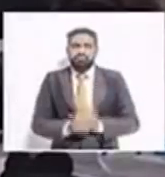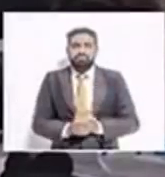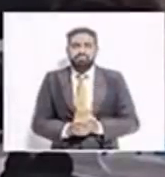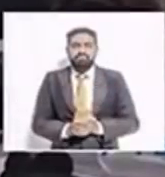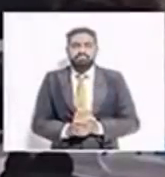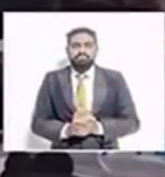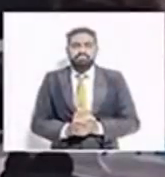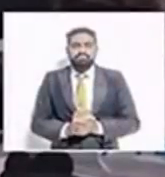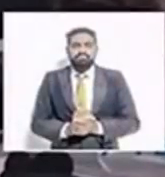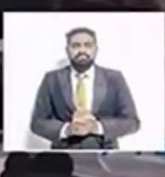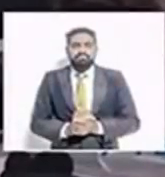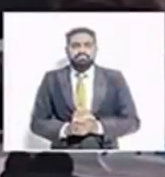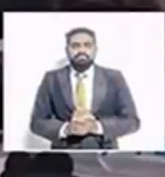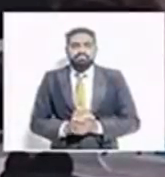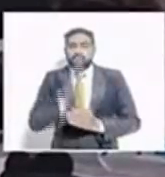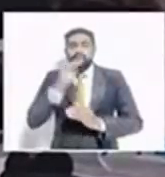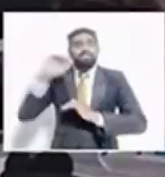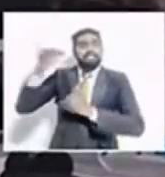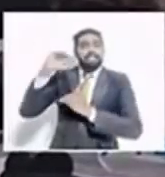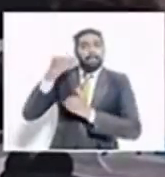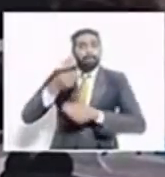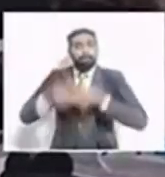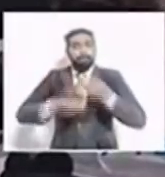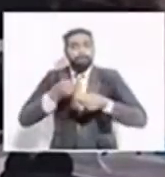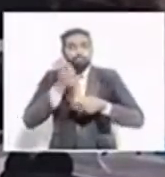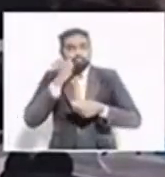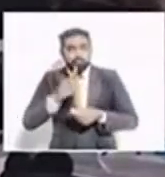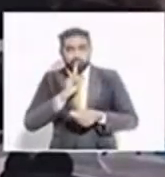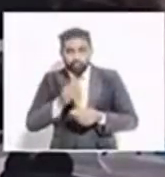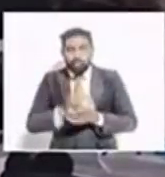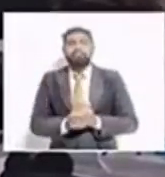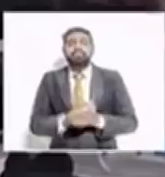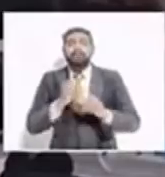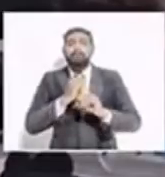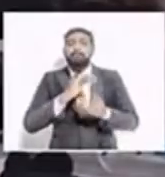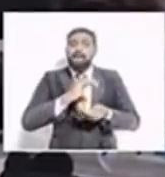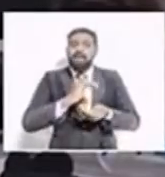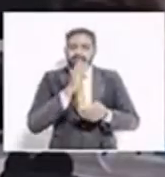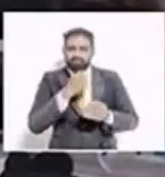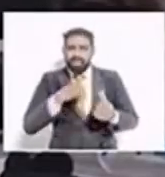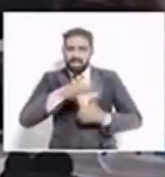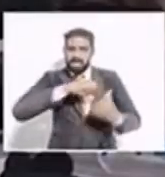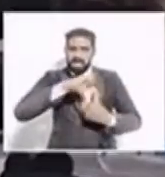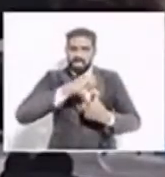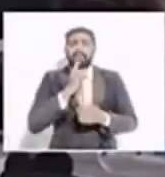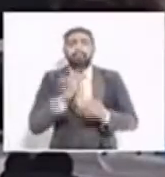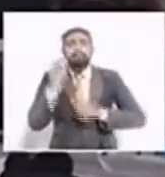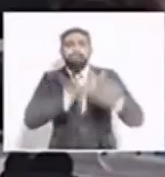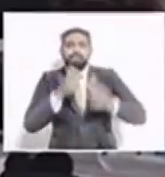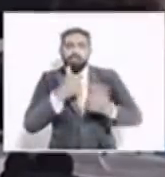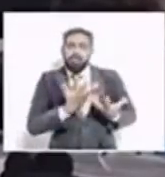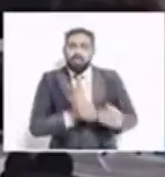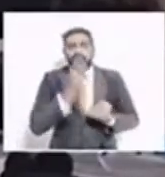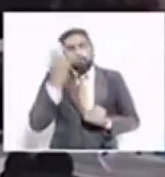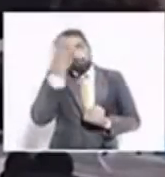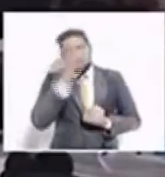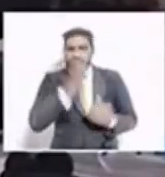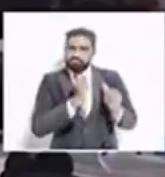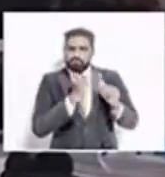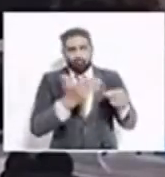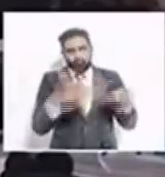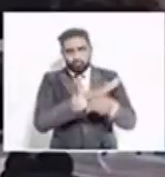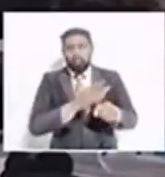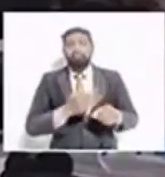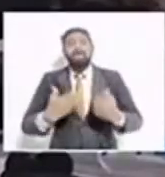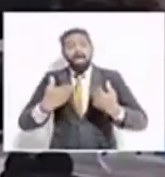Importers have informed us that the private sector has medicine stocks sufficient for 4 months. We have stocks of medicine required by the state sector sufficient